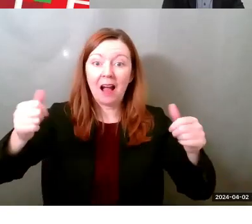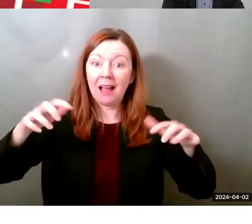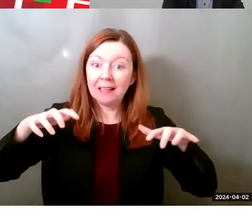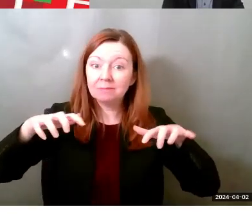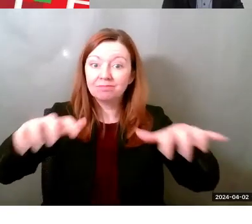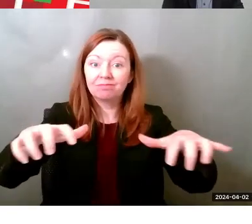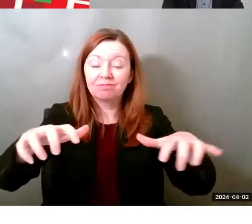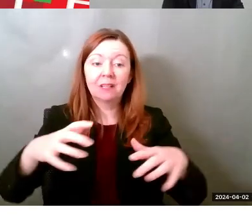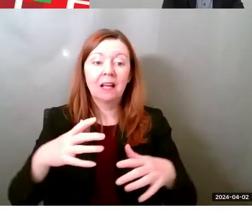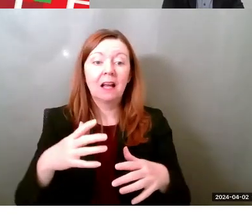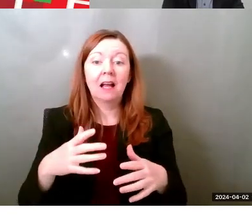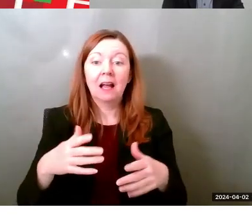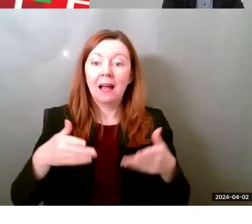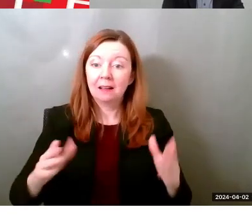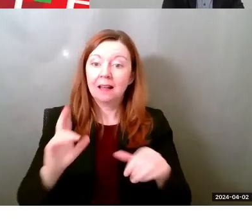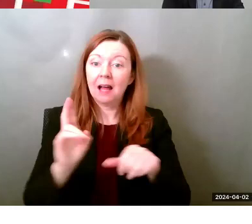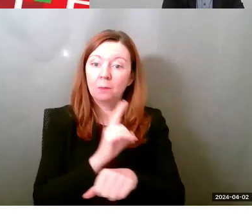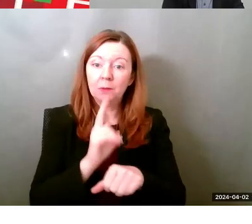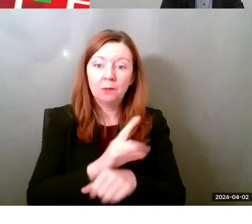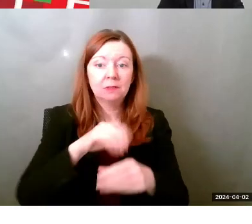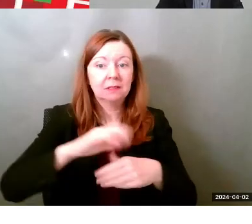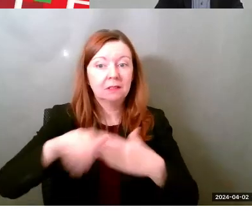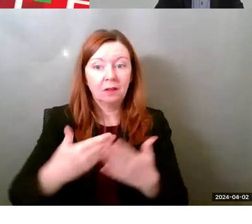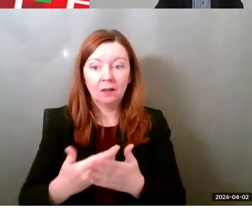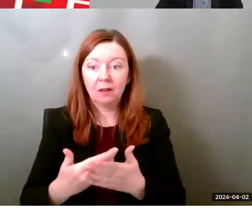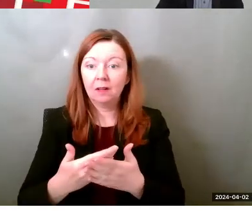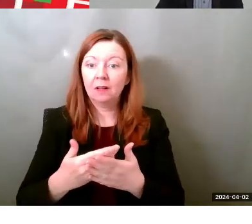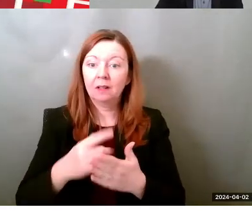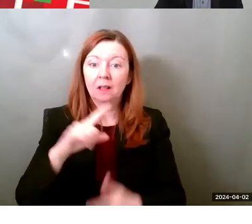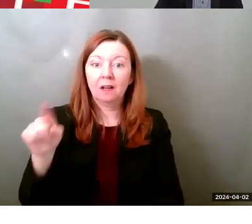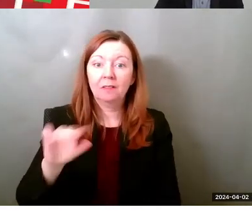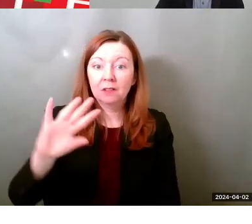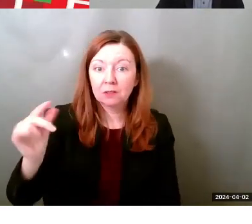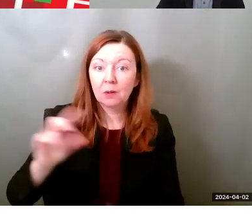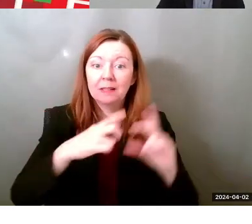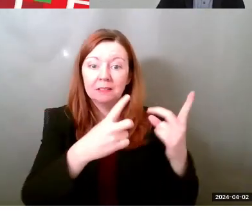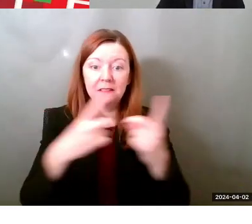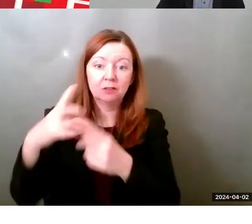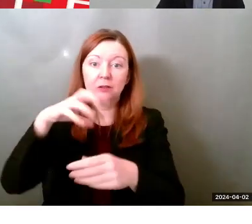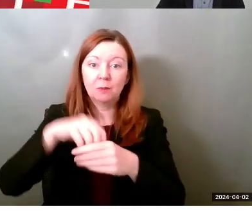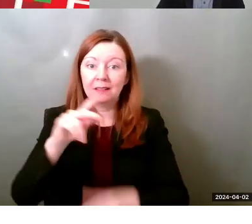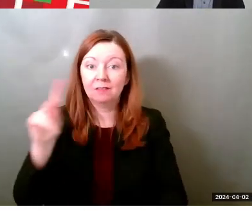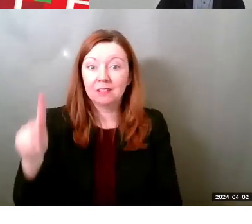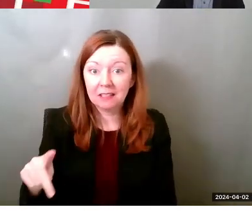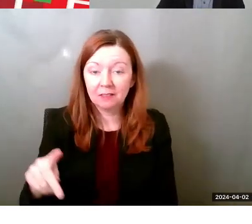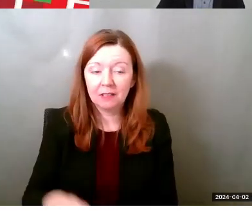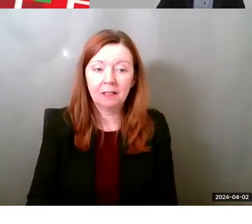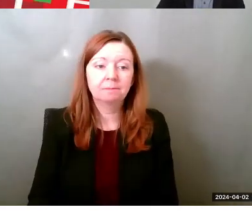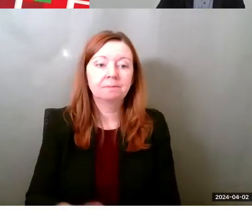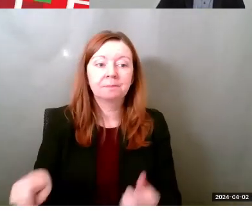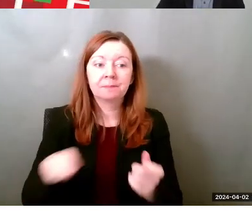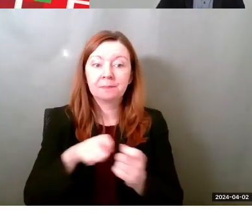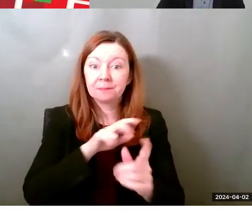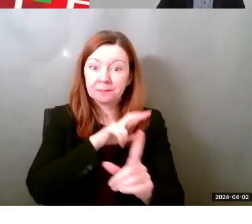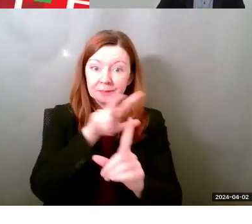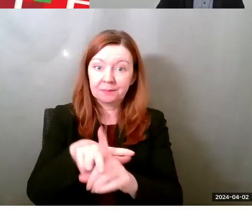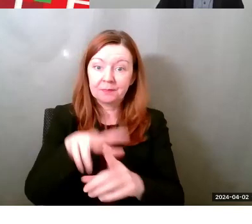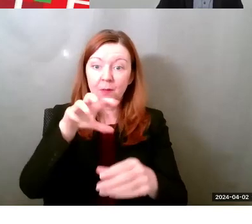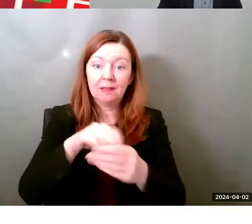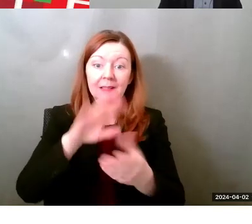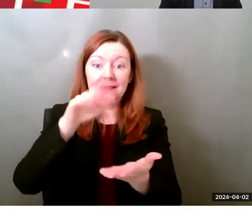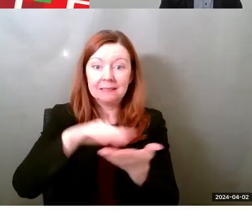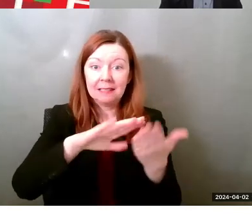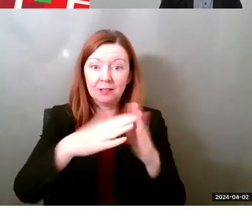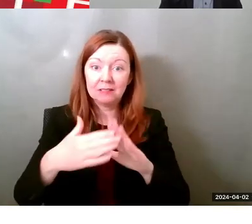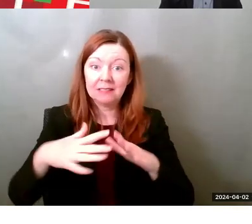and the largest range of allowable uses in all of the zoning districts in Philadelphia. It's specifically applied within the Center City